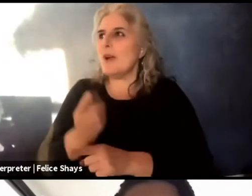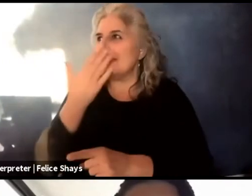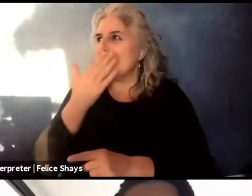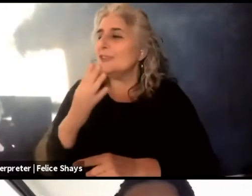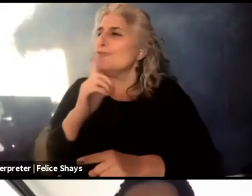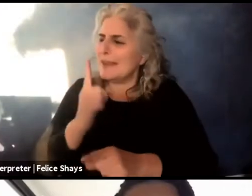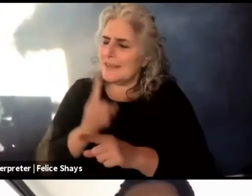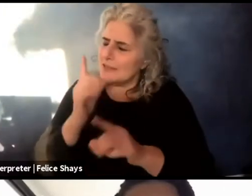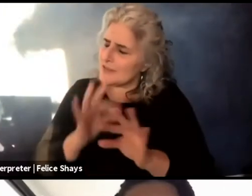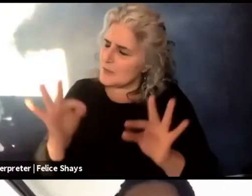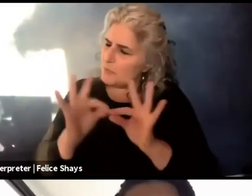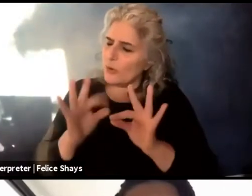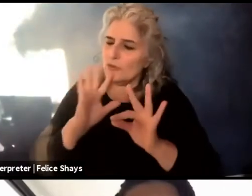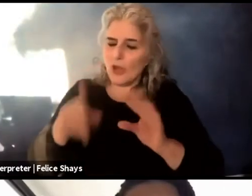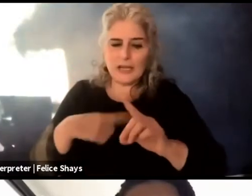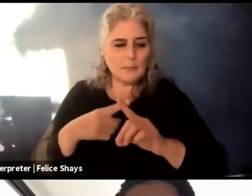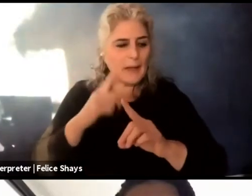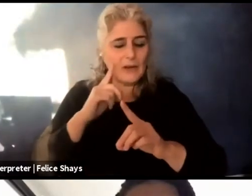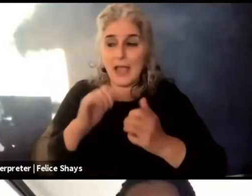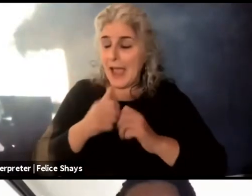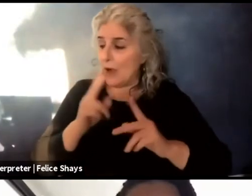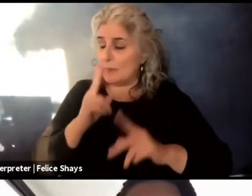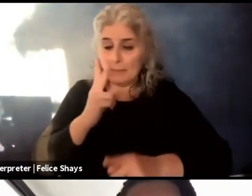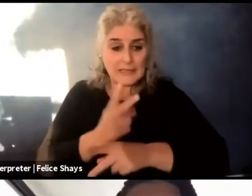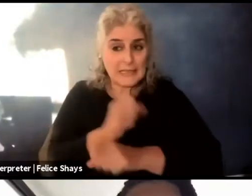that like safe lists and the opportunity